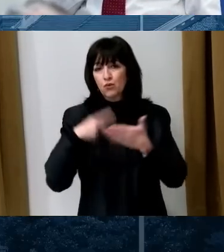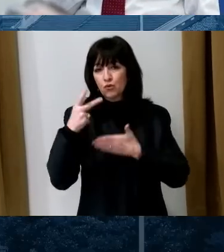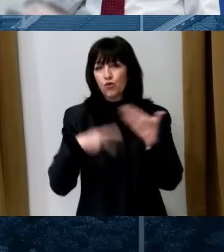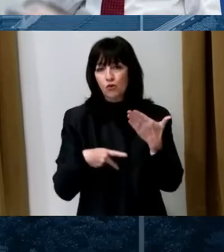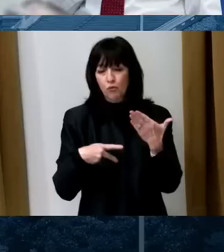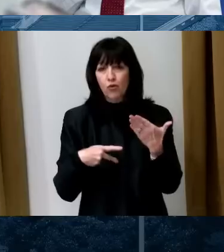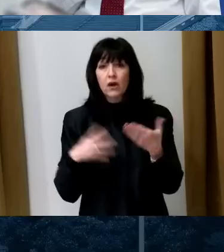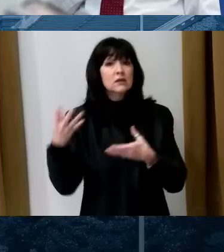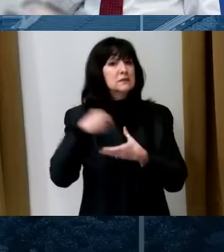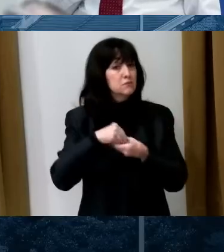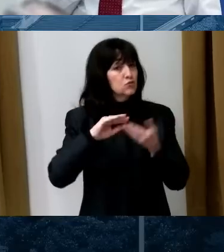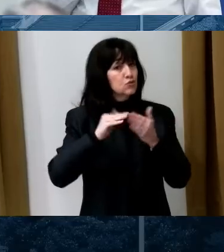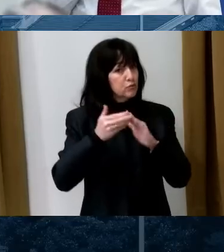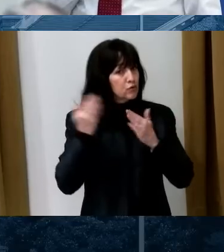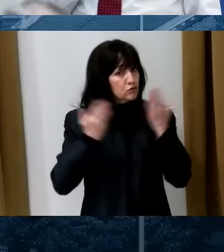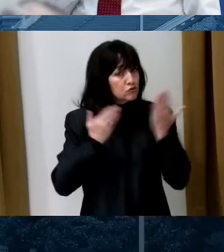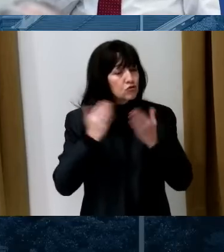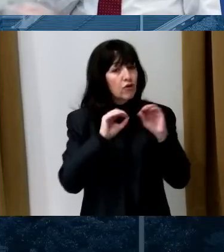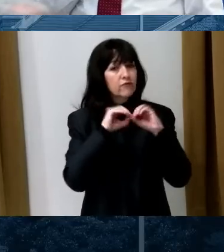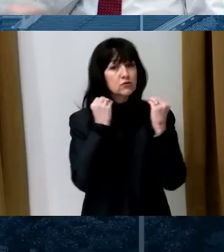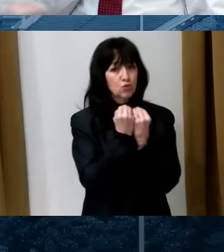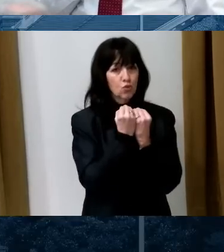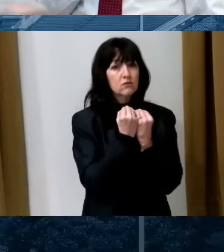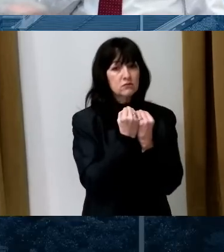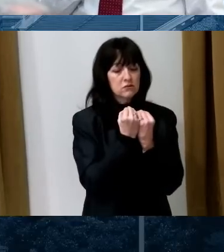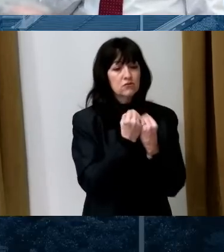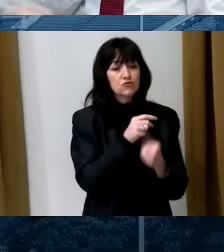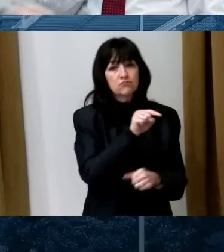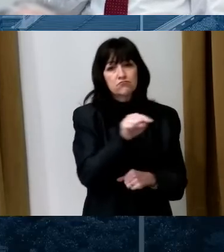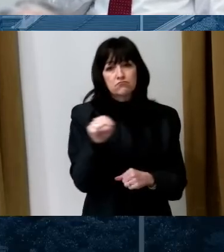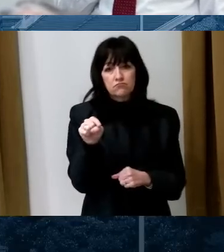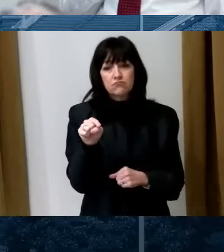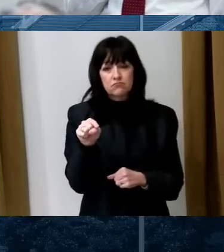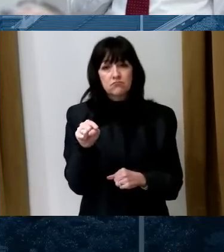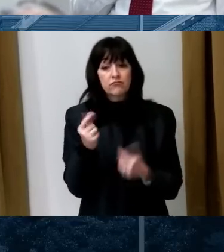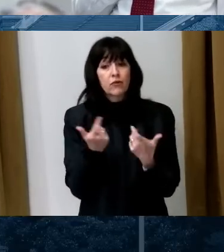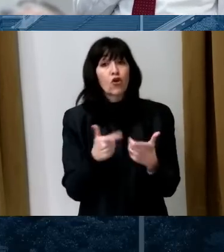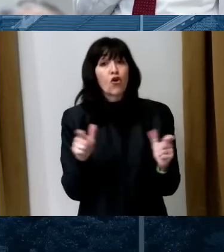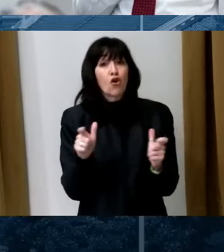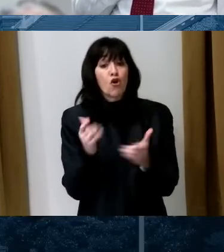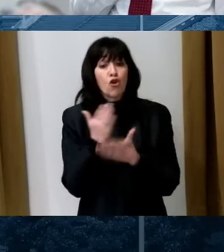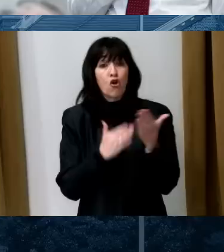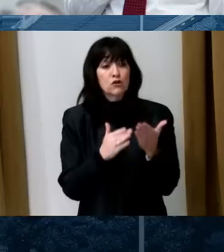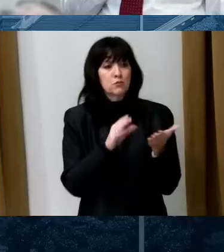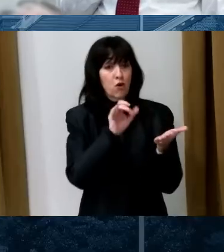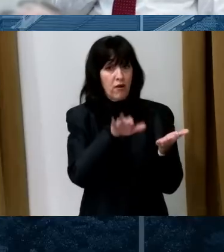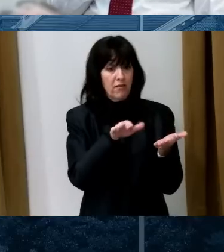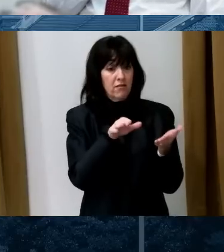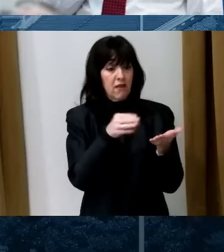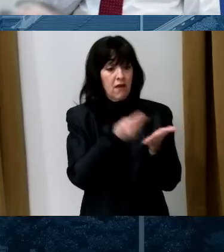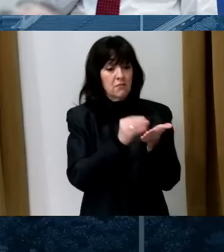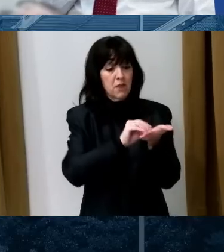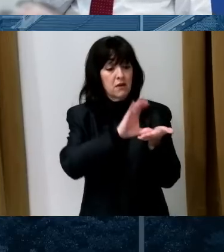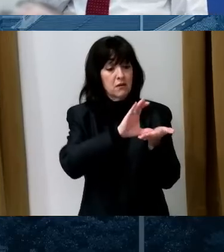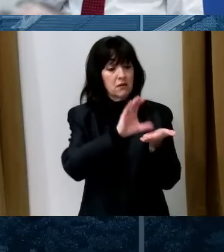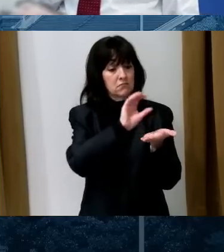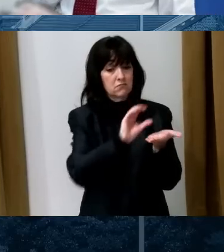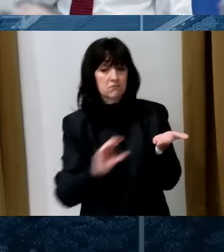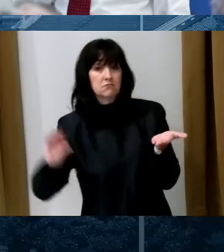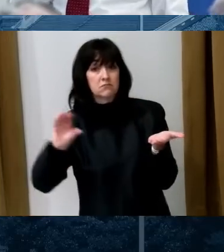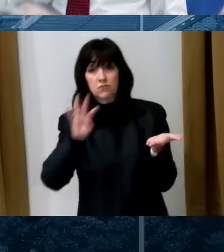community service organizations. A big chunk of that has already been approved for our libraries. I want to say $40